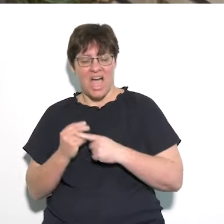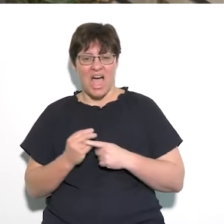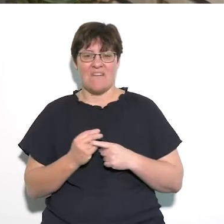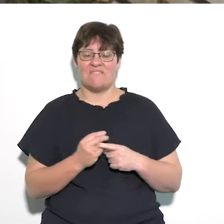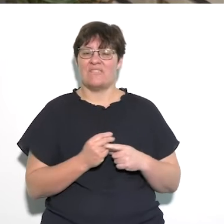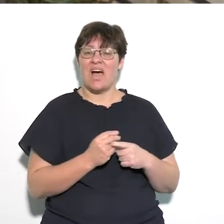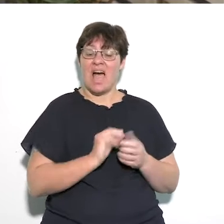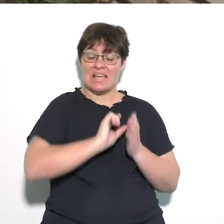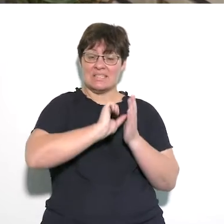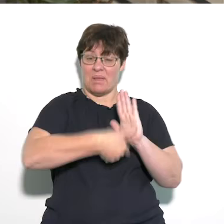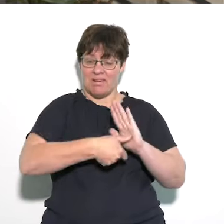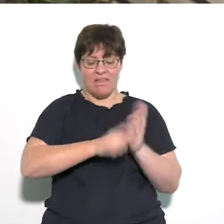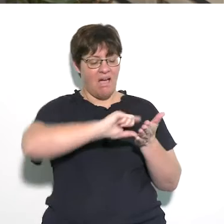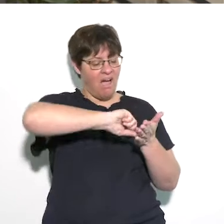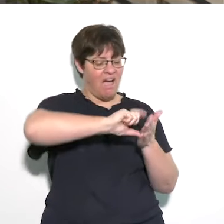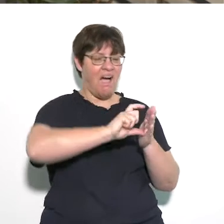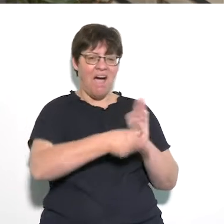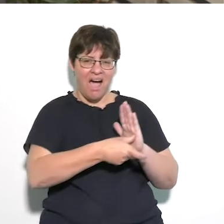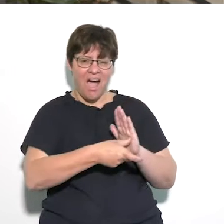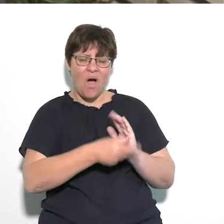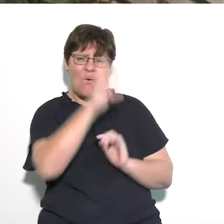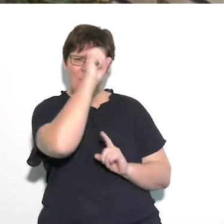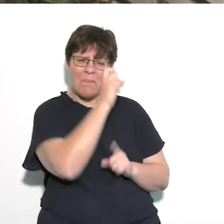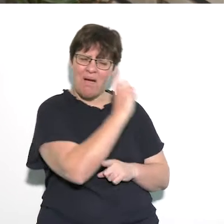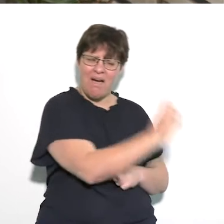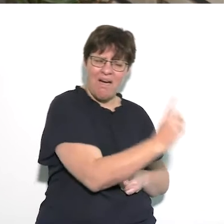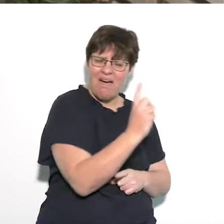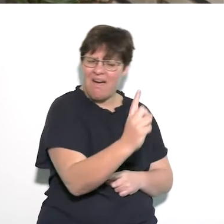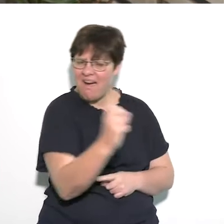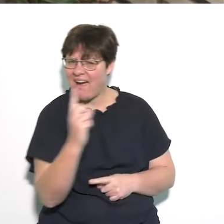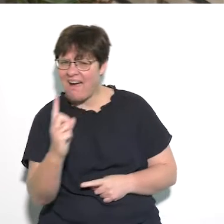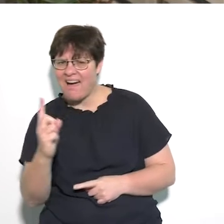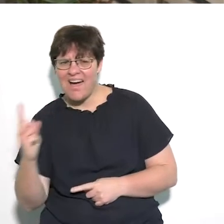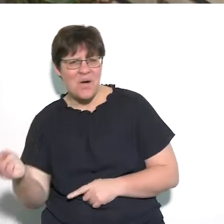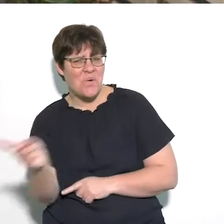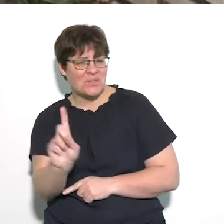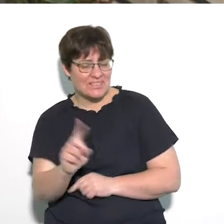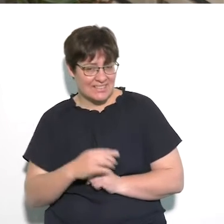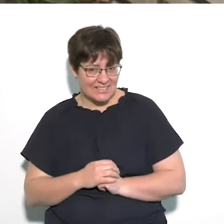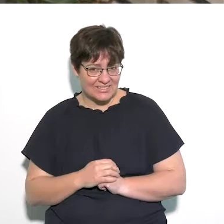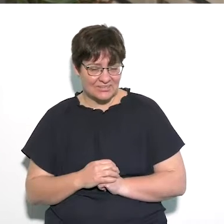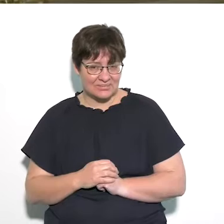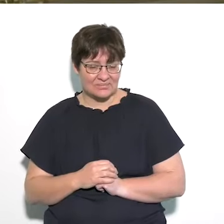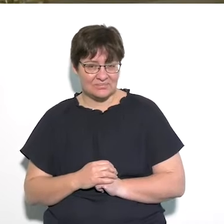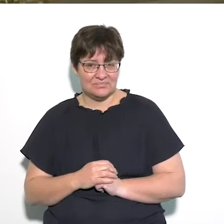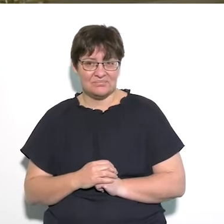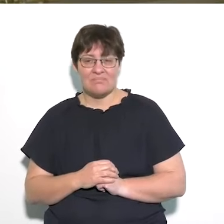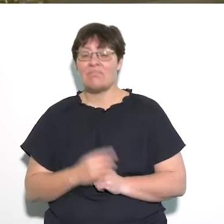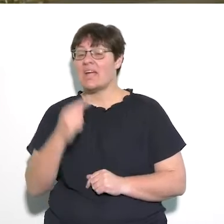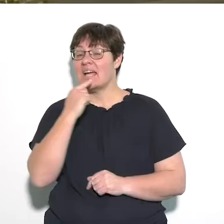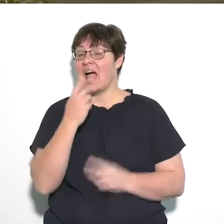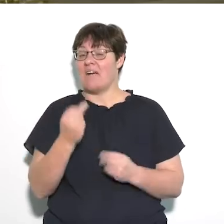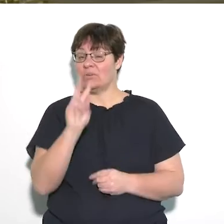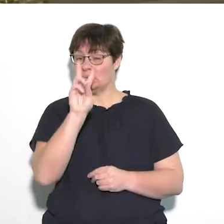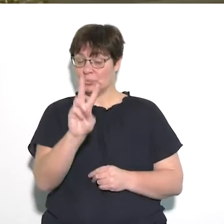spinner, okay, to help us remember and learn about them. The first thing we're going to need is 2